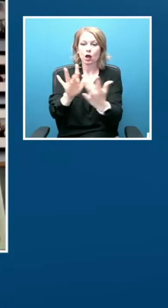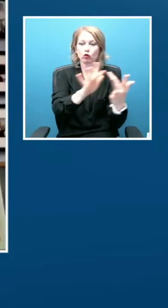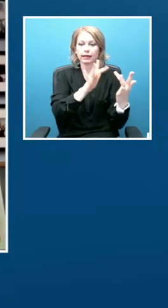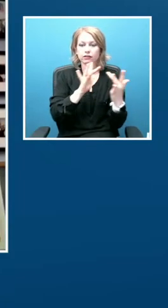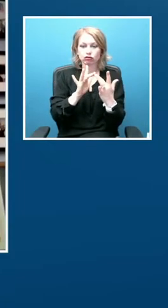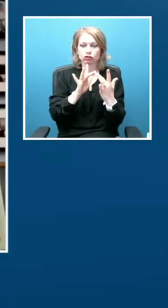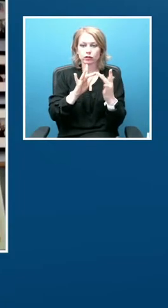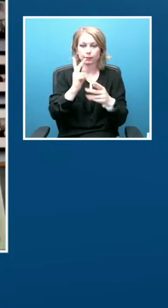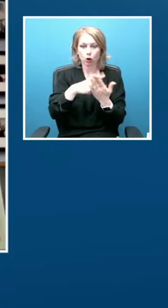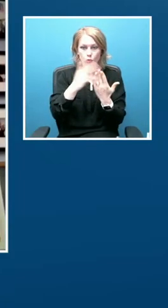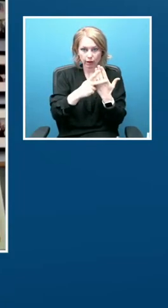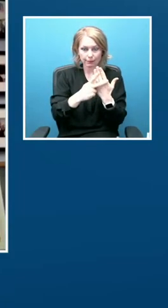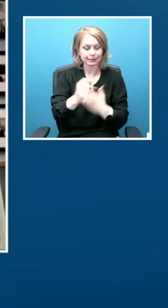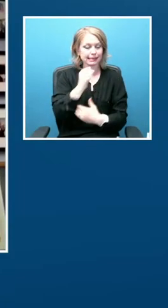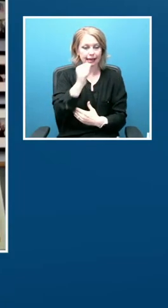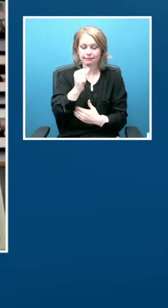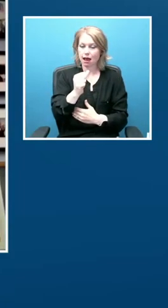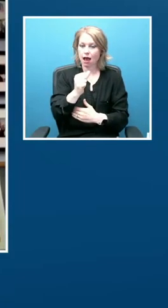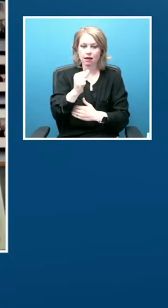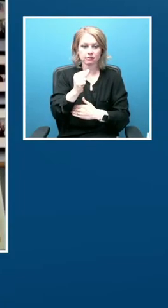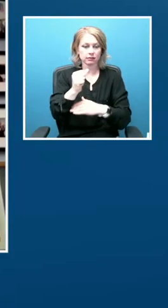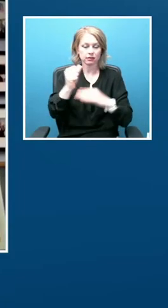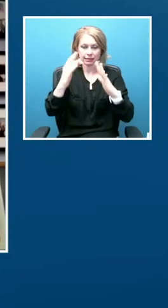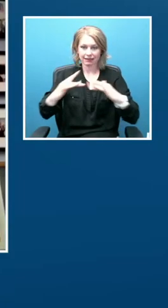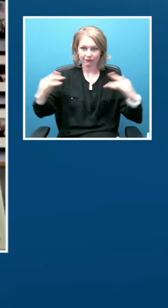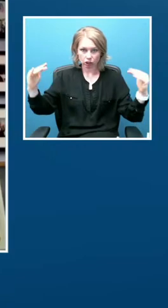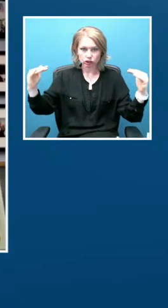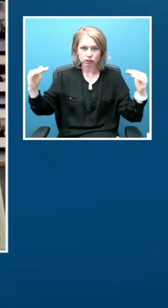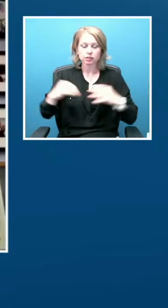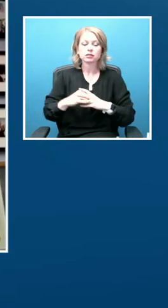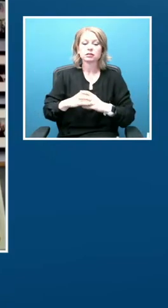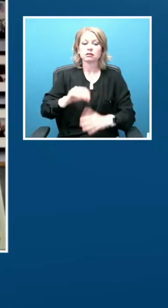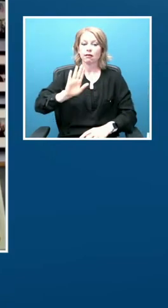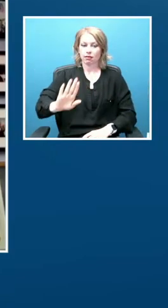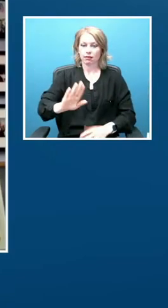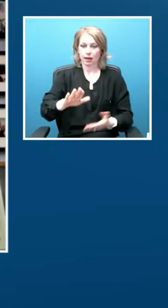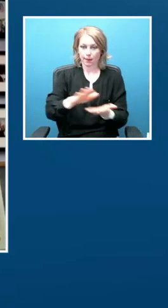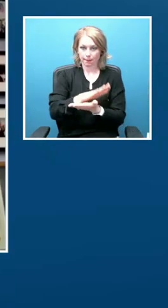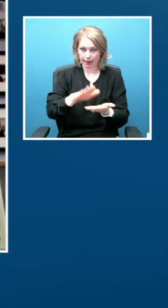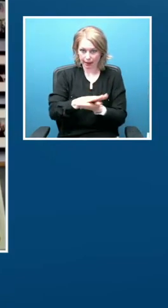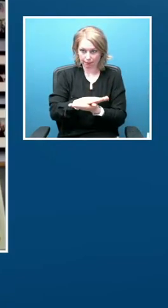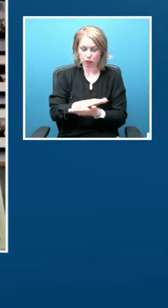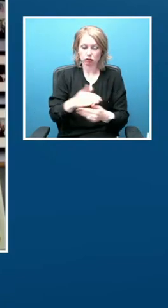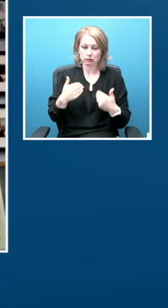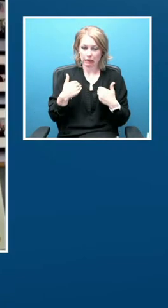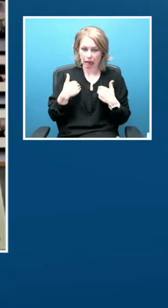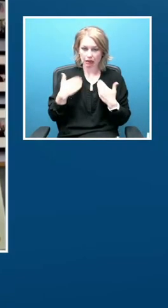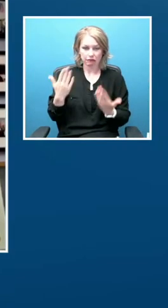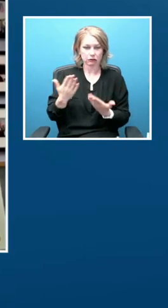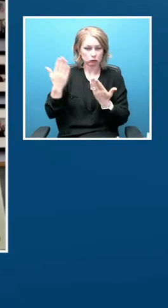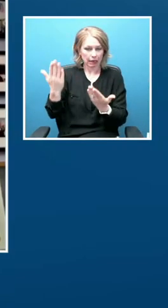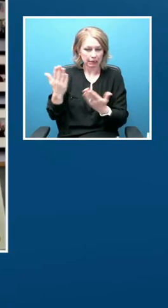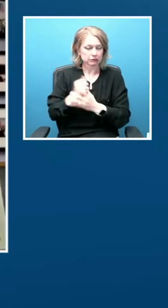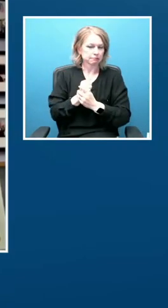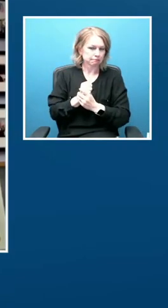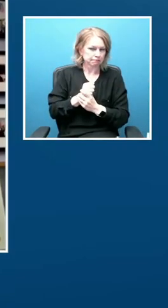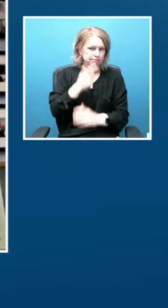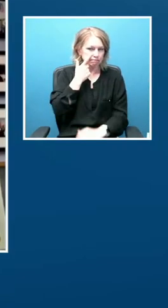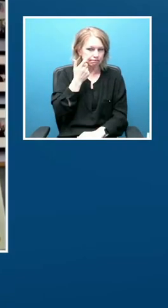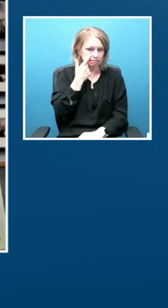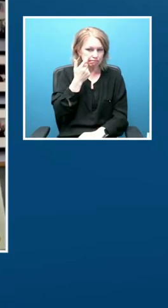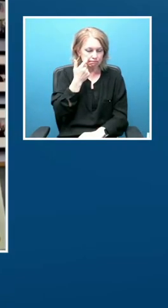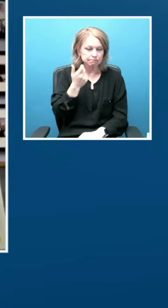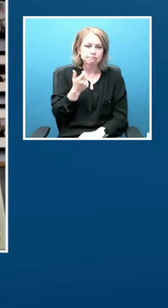diverse. In their papers, the challenge have raised judicial issues about their challenges was